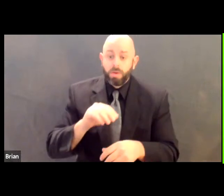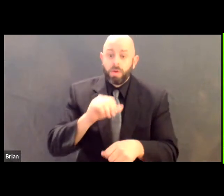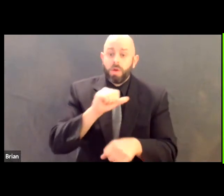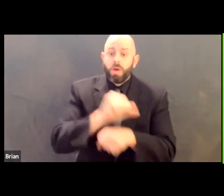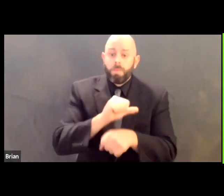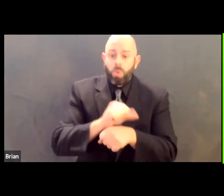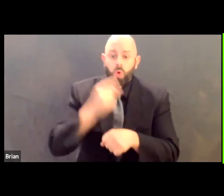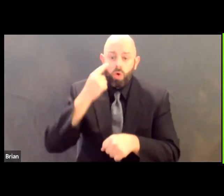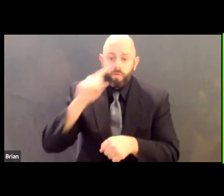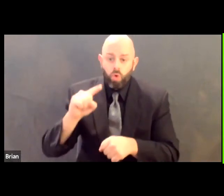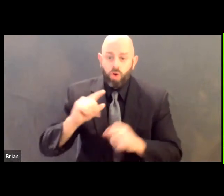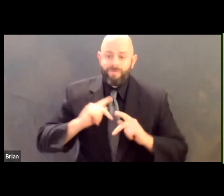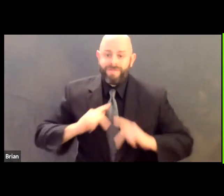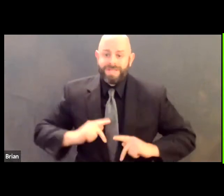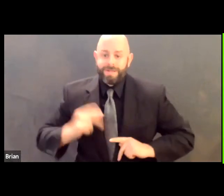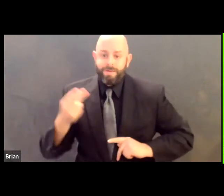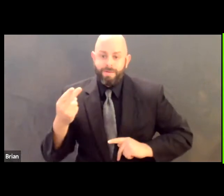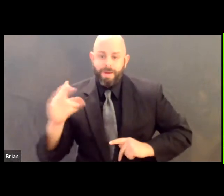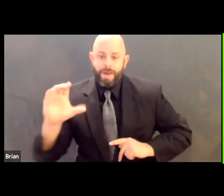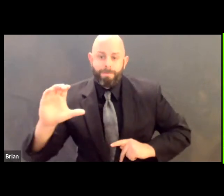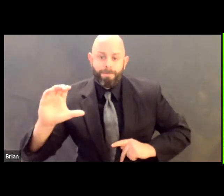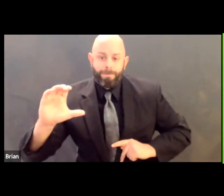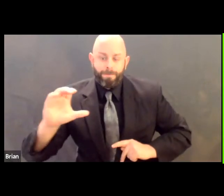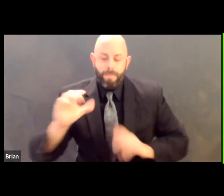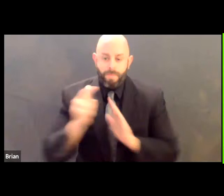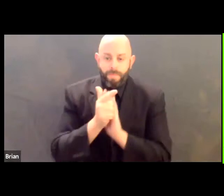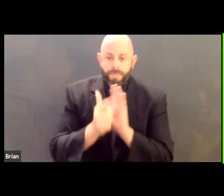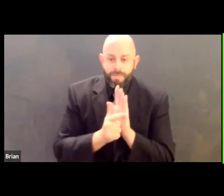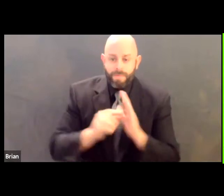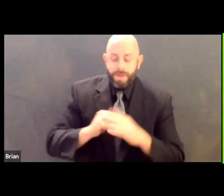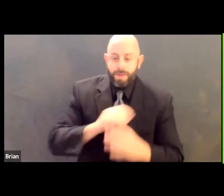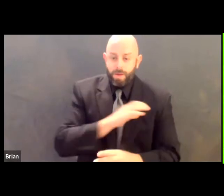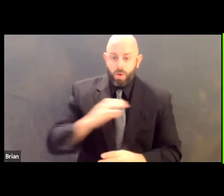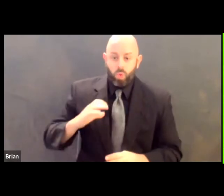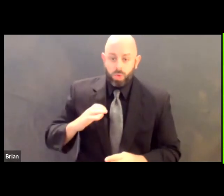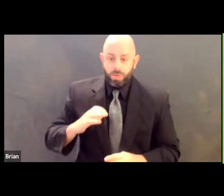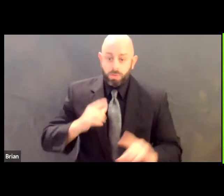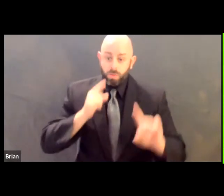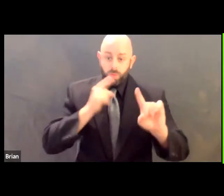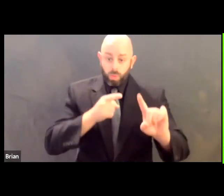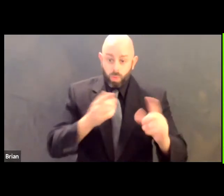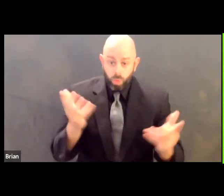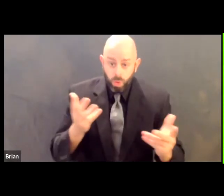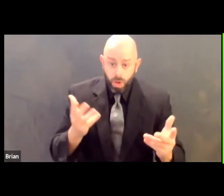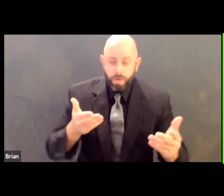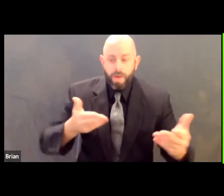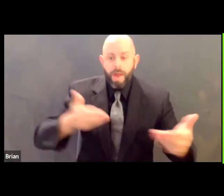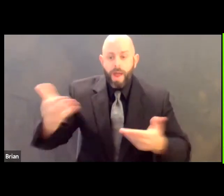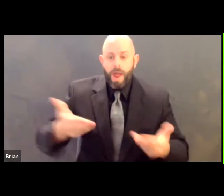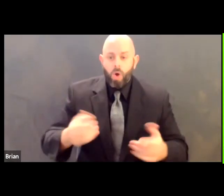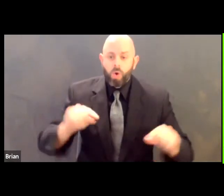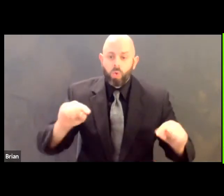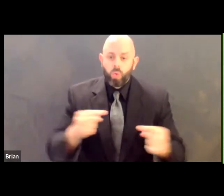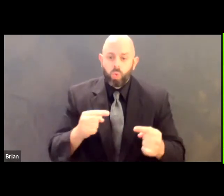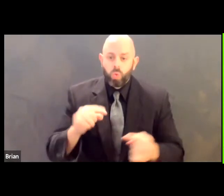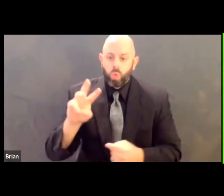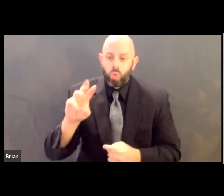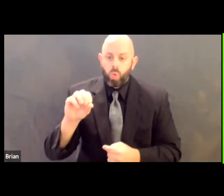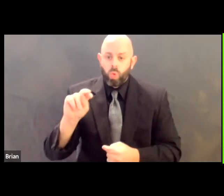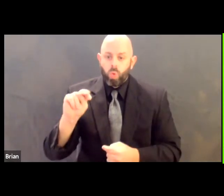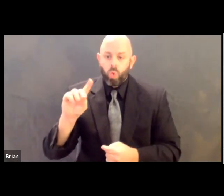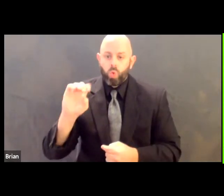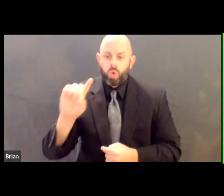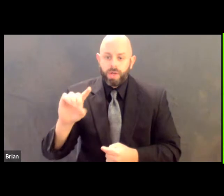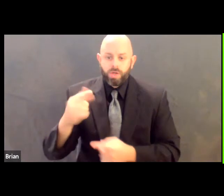Handicapped Act by Congress. It was basically aimed at hiring wounded GIs coming home from World War